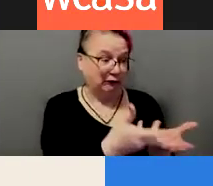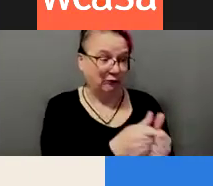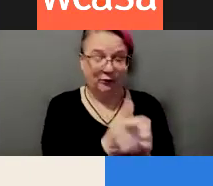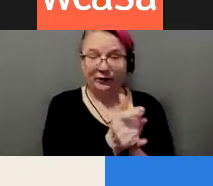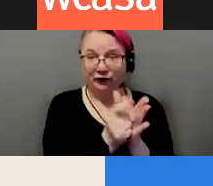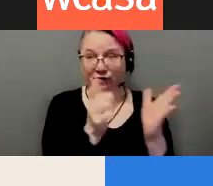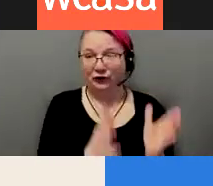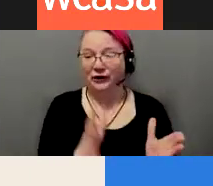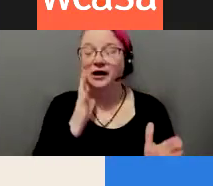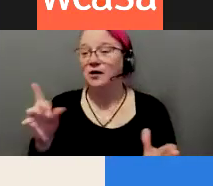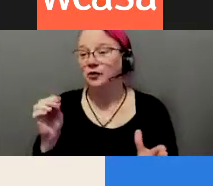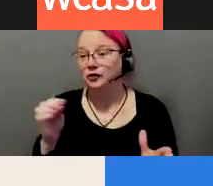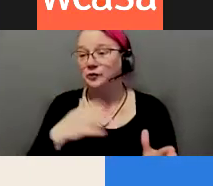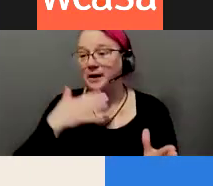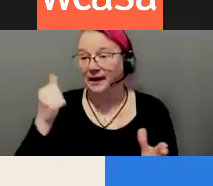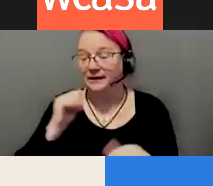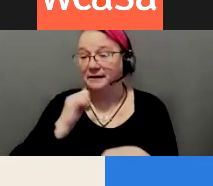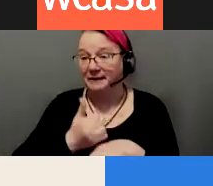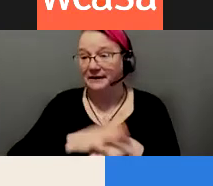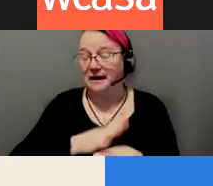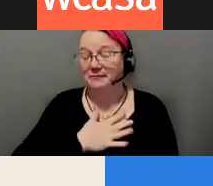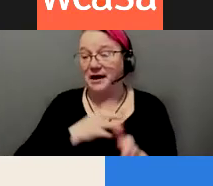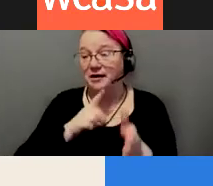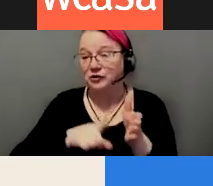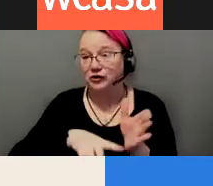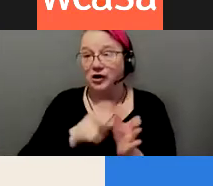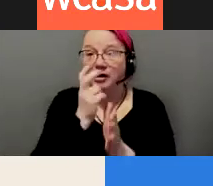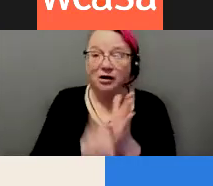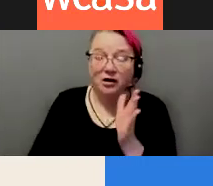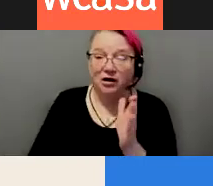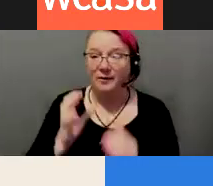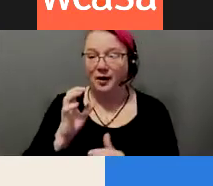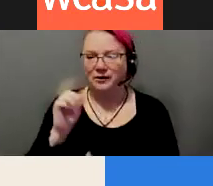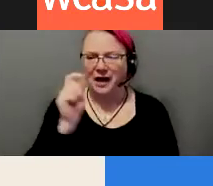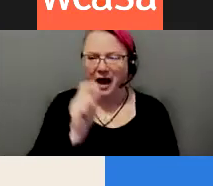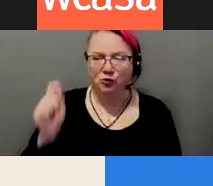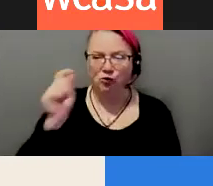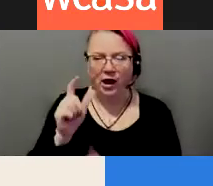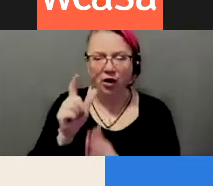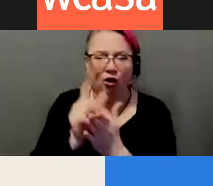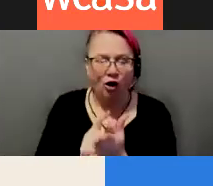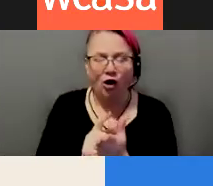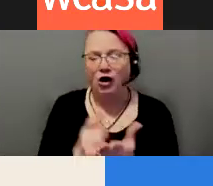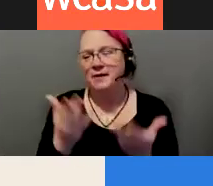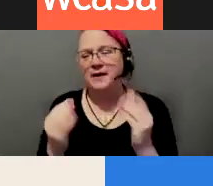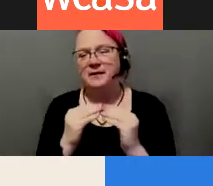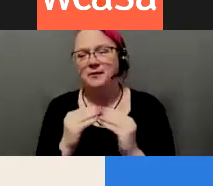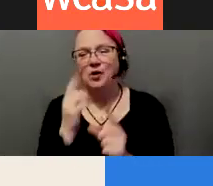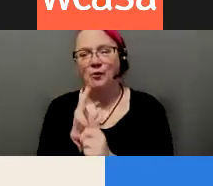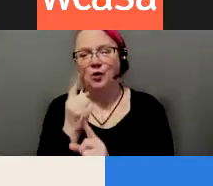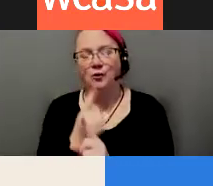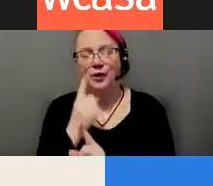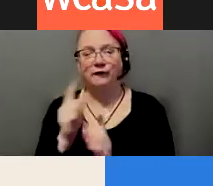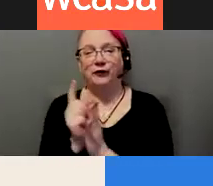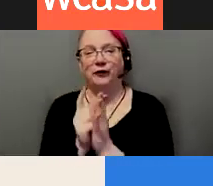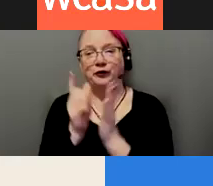your questions based on my research, but in-depth questions about copyright law or things like that may be more appropriate for an attorney